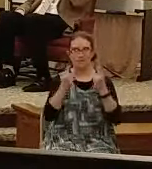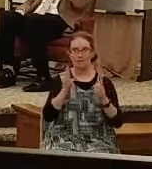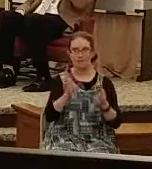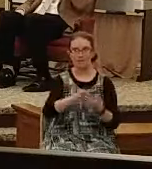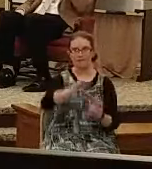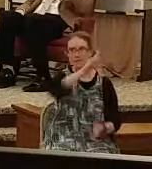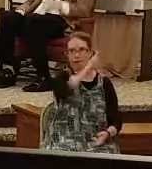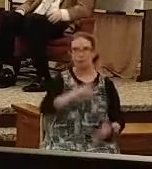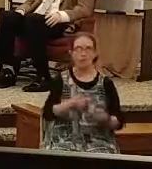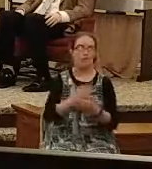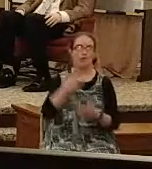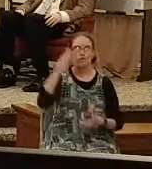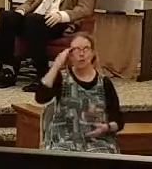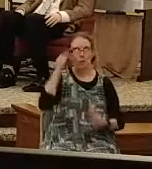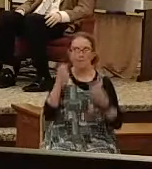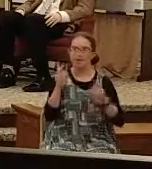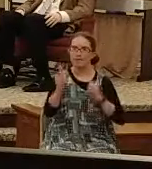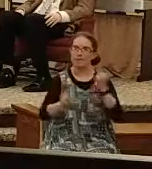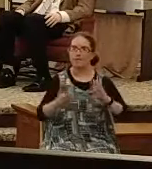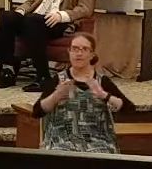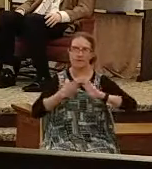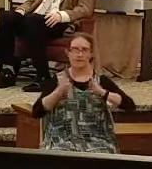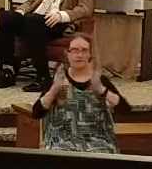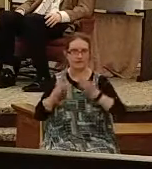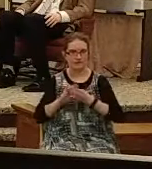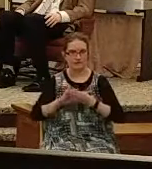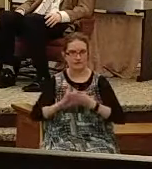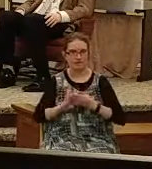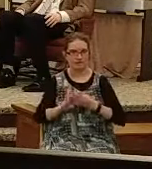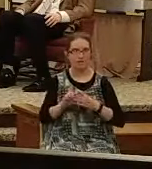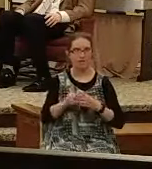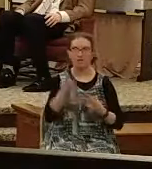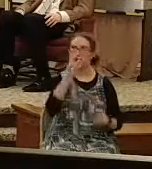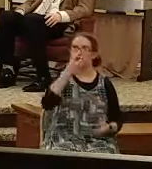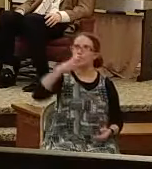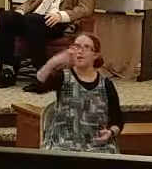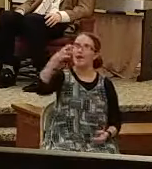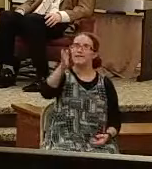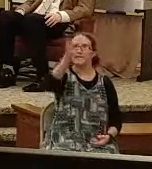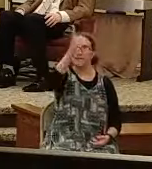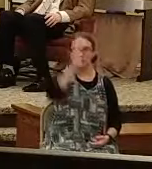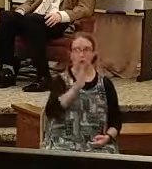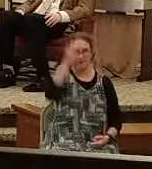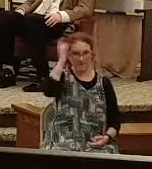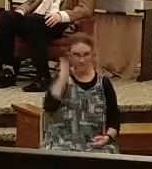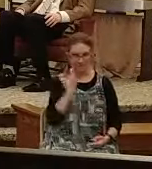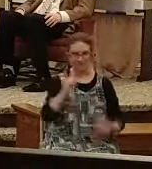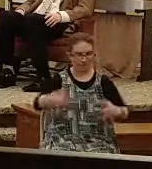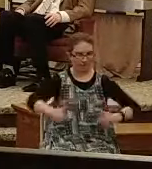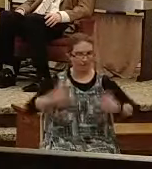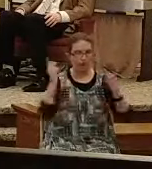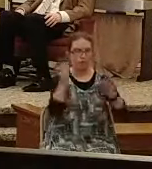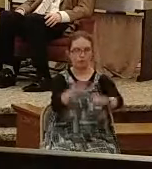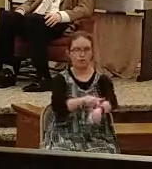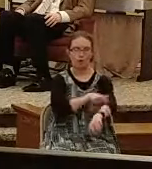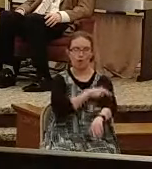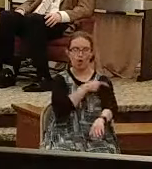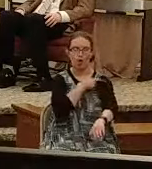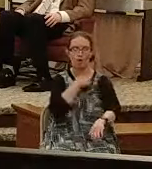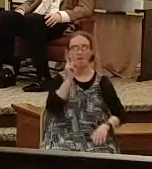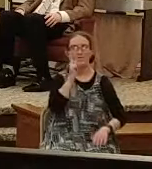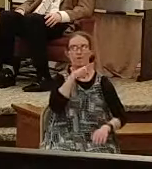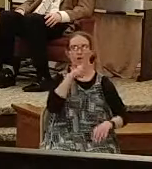Lord. Before you know it, many people from the town, amen, will begin to cry out to God because they've lived so long in the